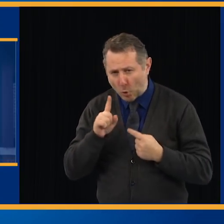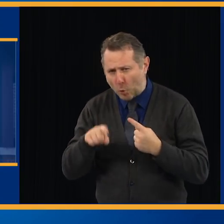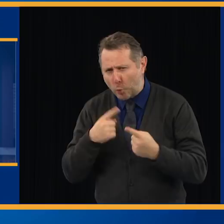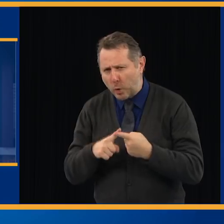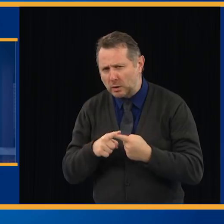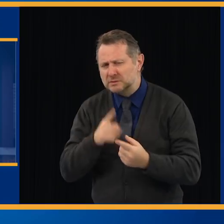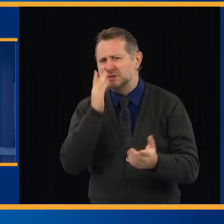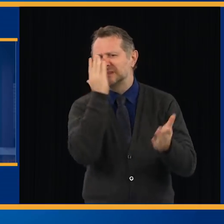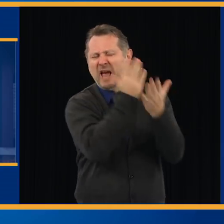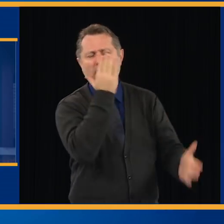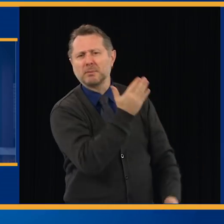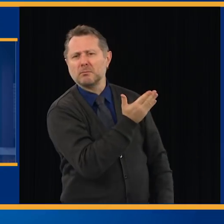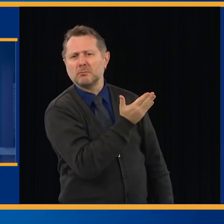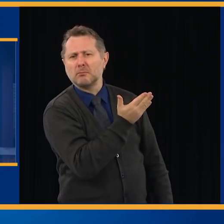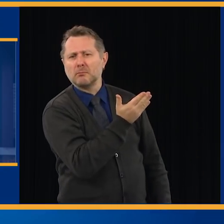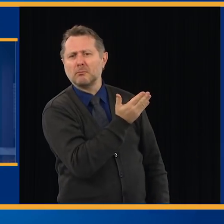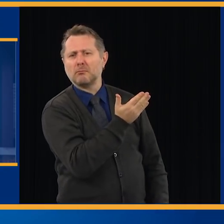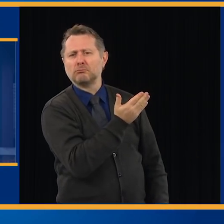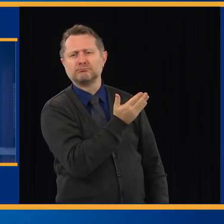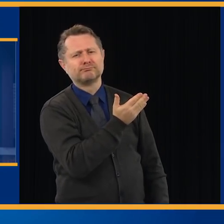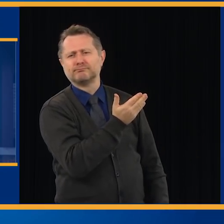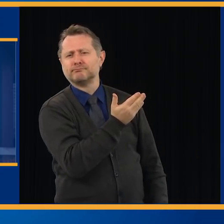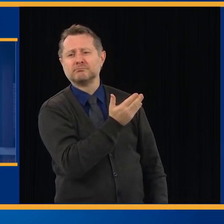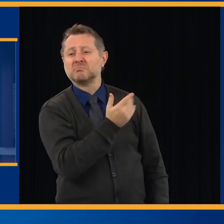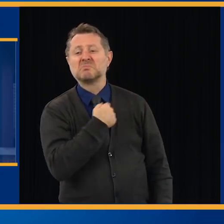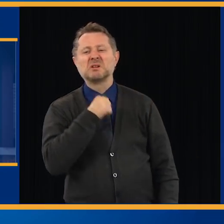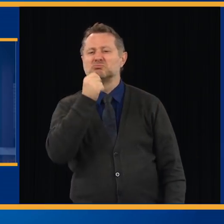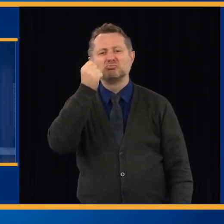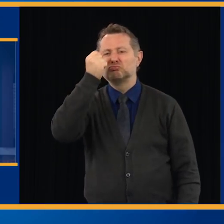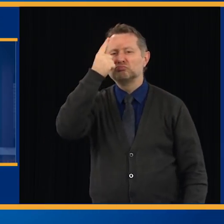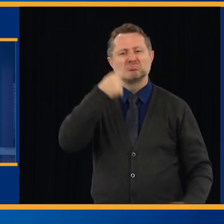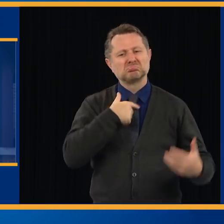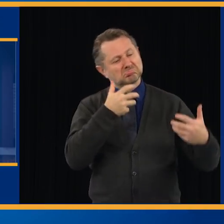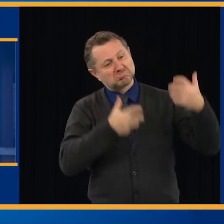the disconnect is between the political leadership and the people.